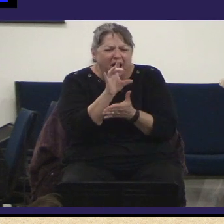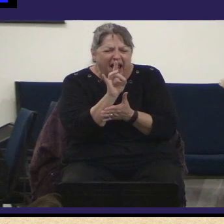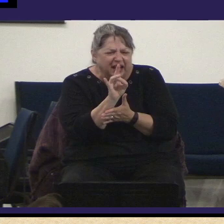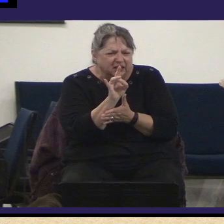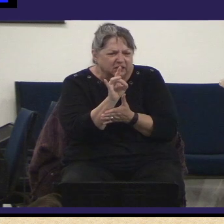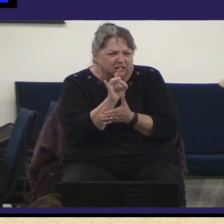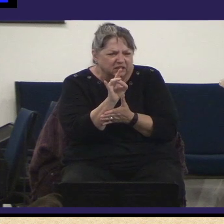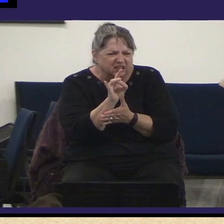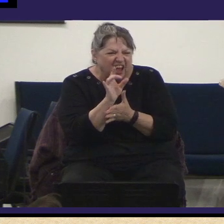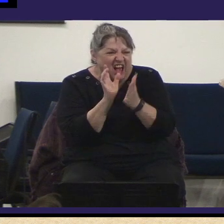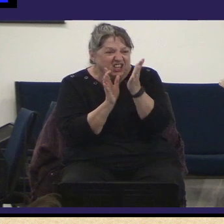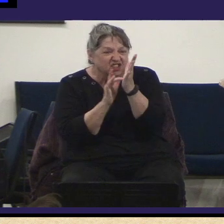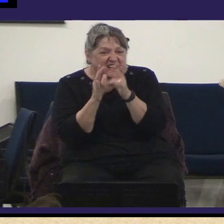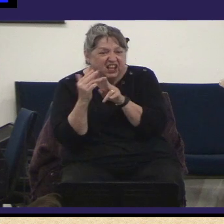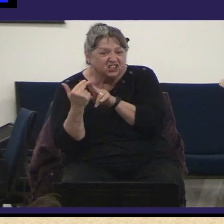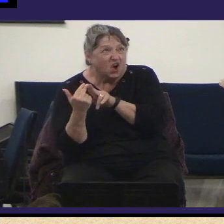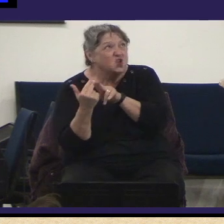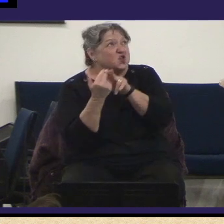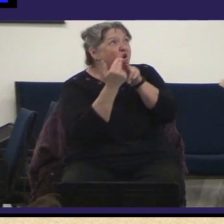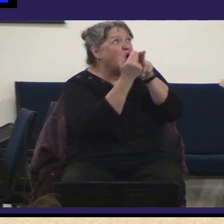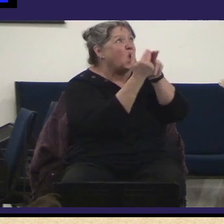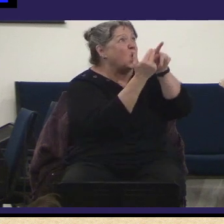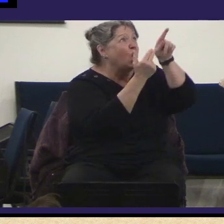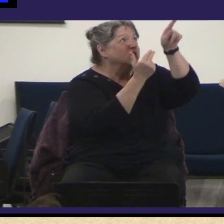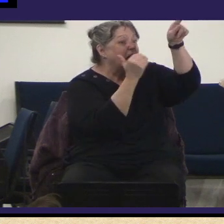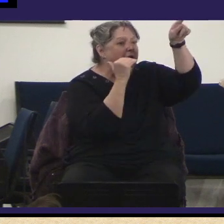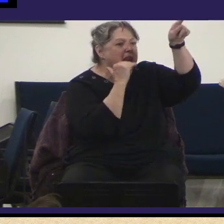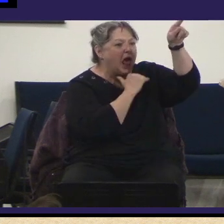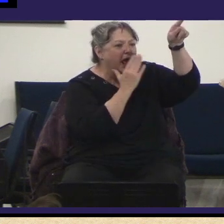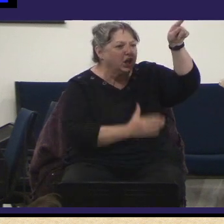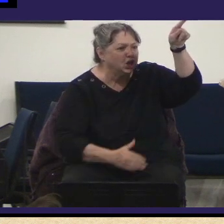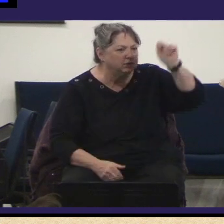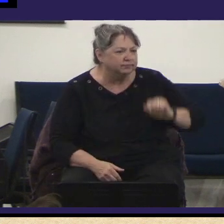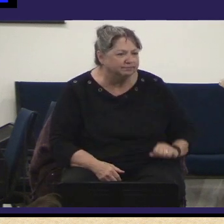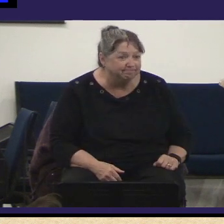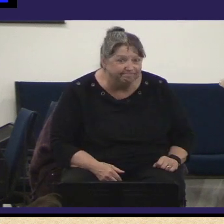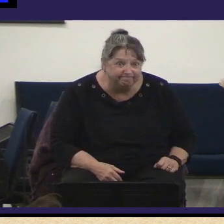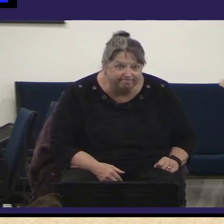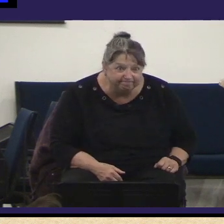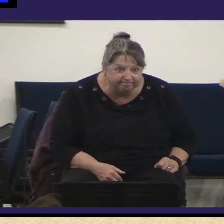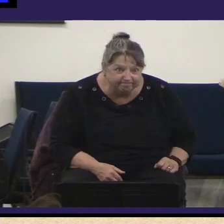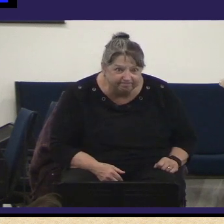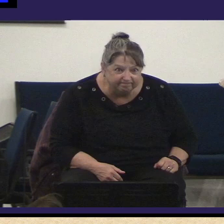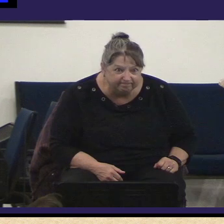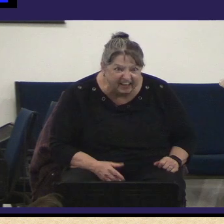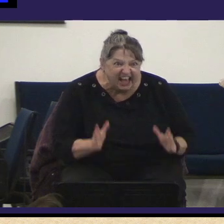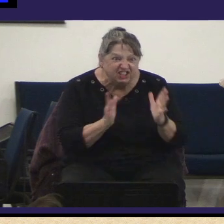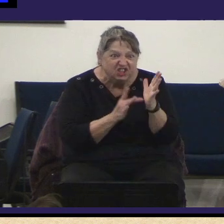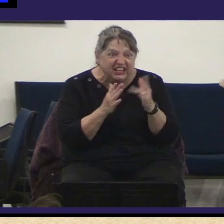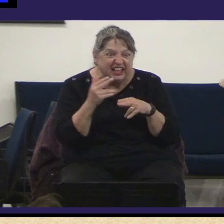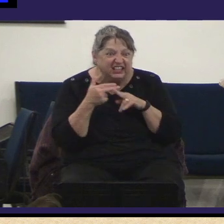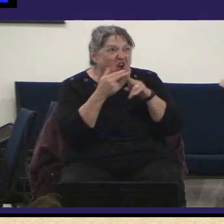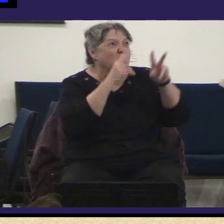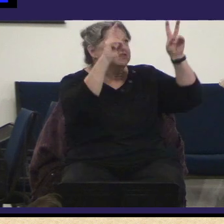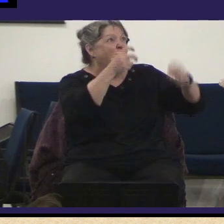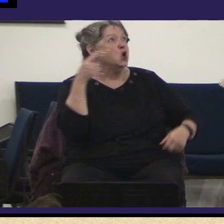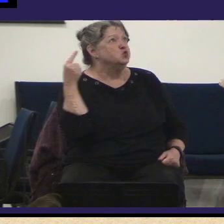liar. In fact, he goes a step further, right? And he calls him the father of lies.